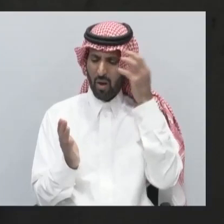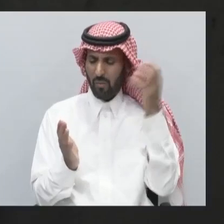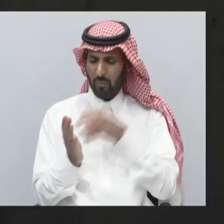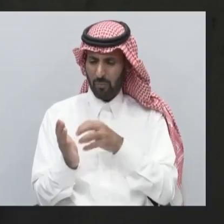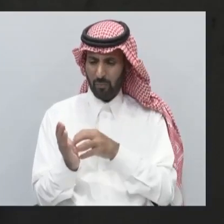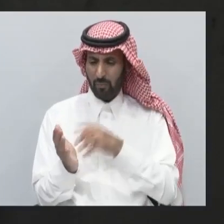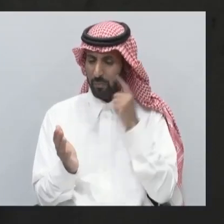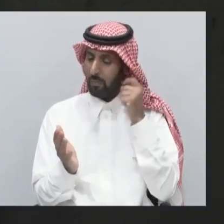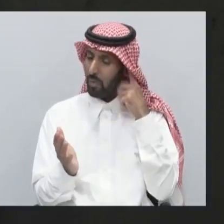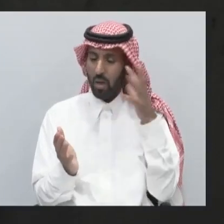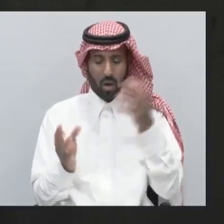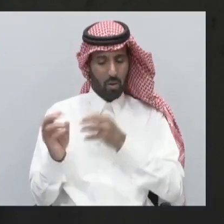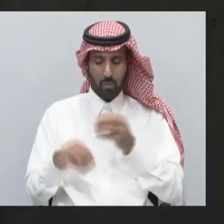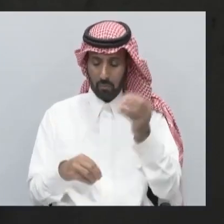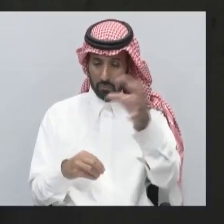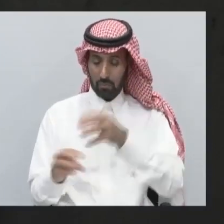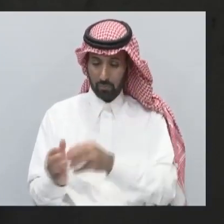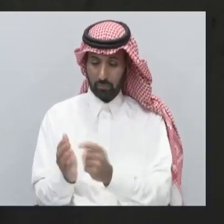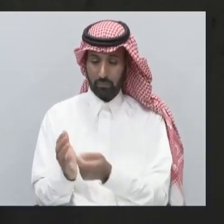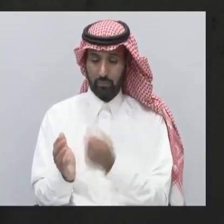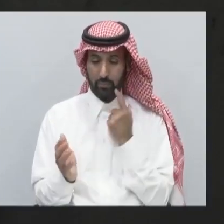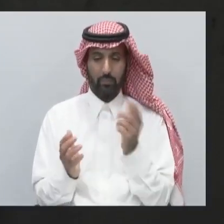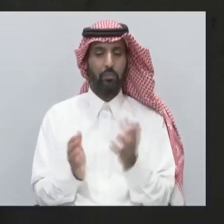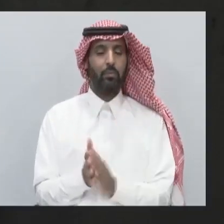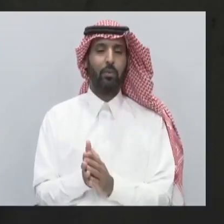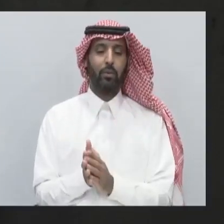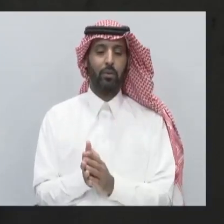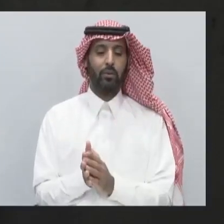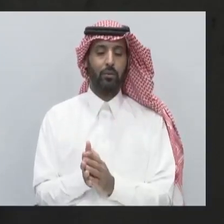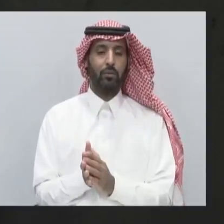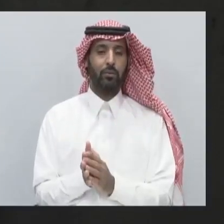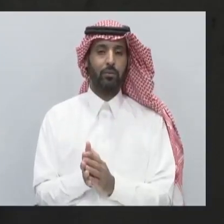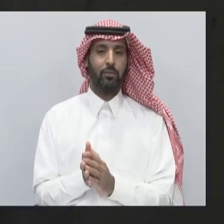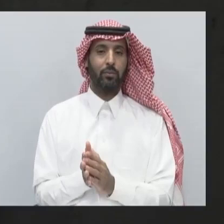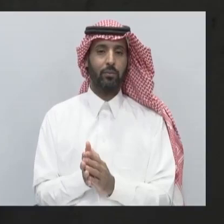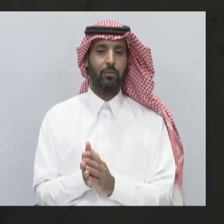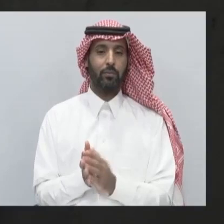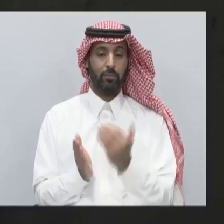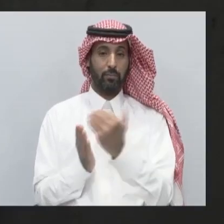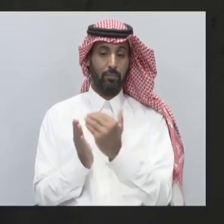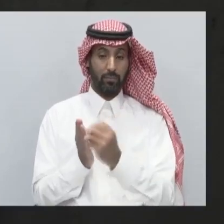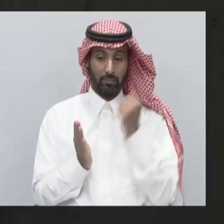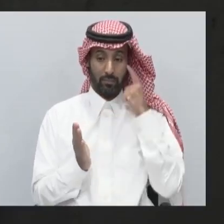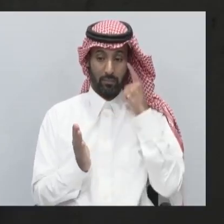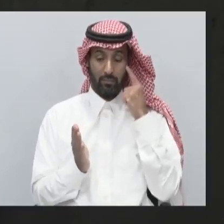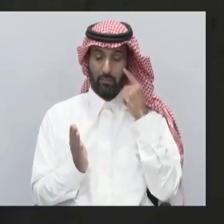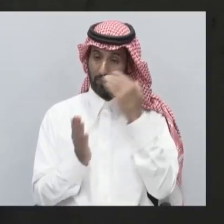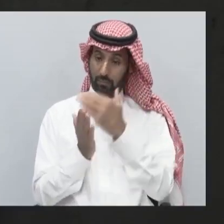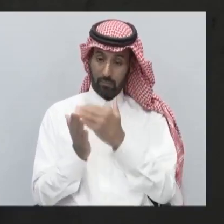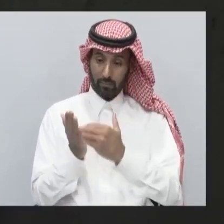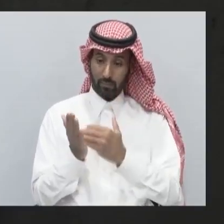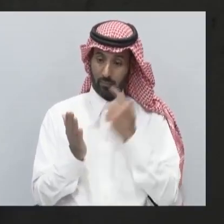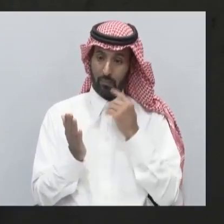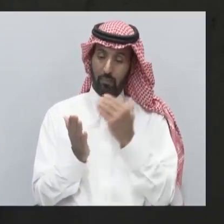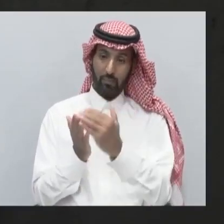related. Never come with any other ideas that are not related. Let's say the following is the idea of paragraphs.